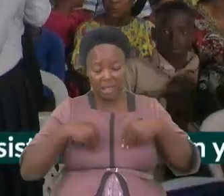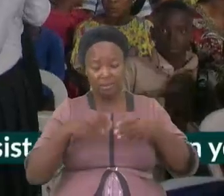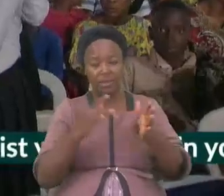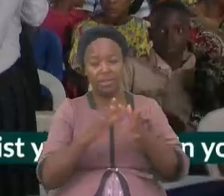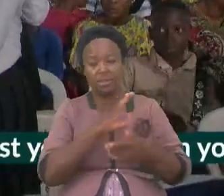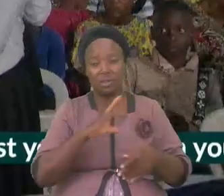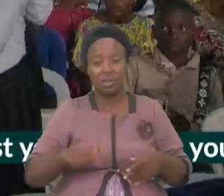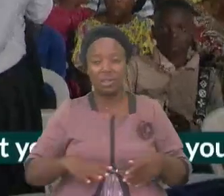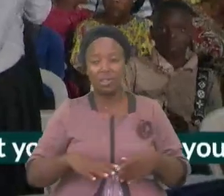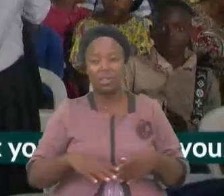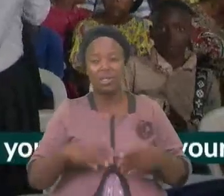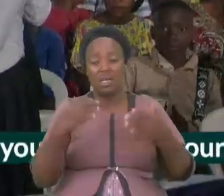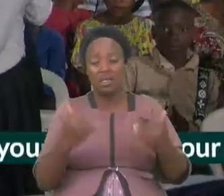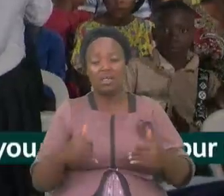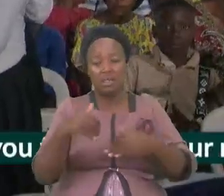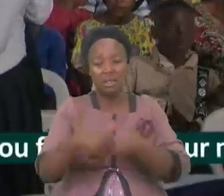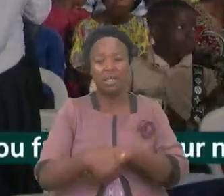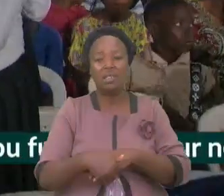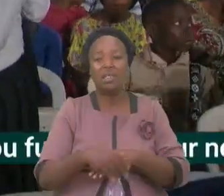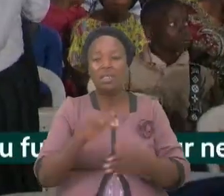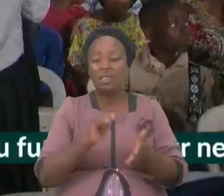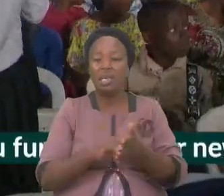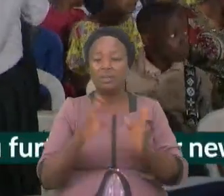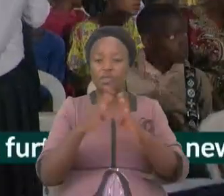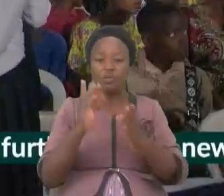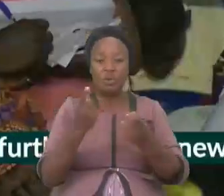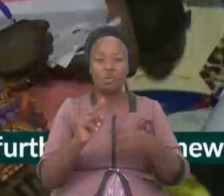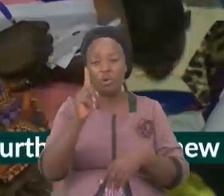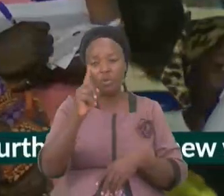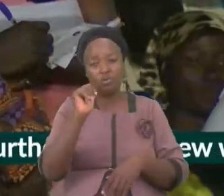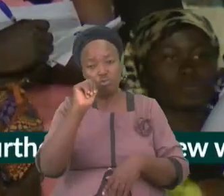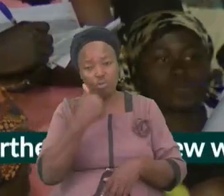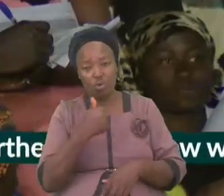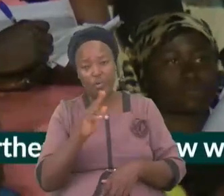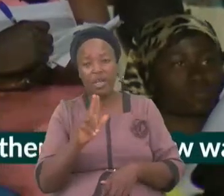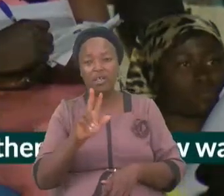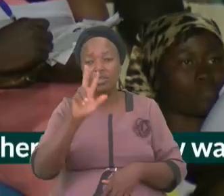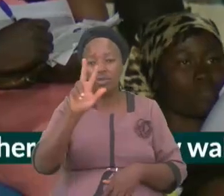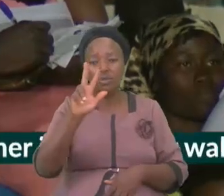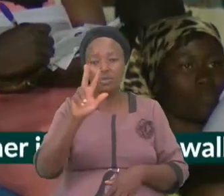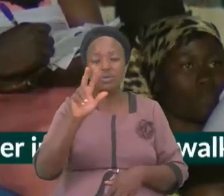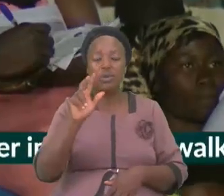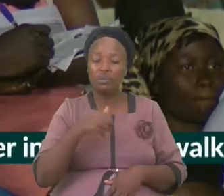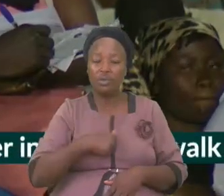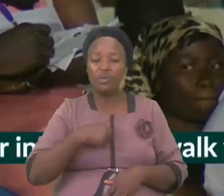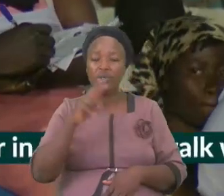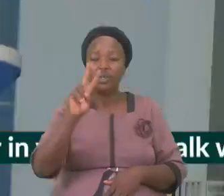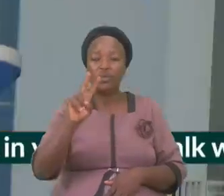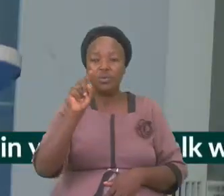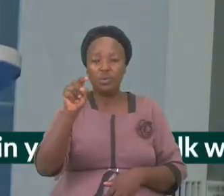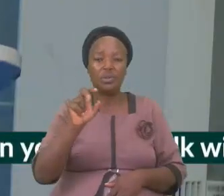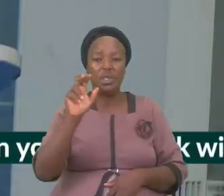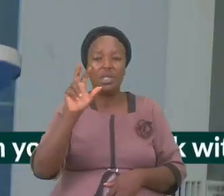p.m. at the campus hall. If you are seeing me, just look at where I'm pointing to. On my own right-hand